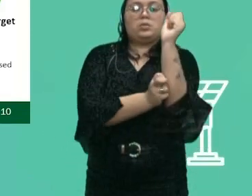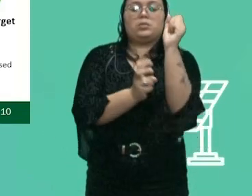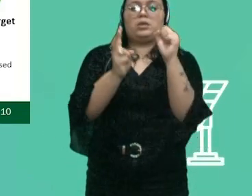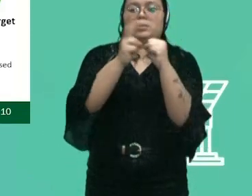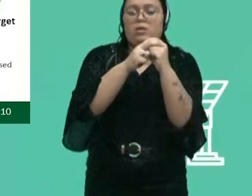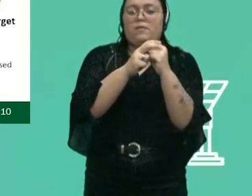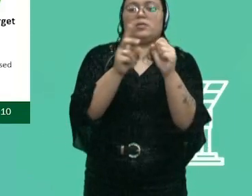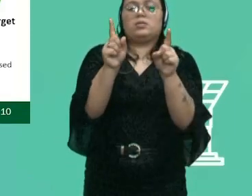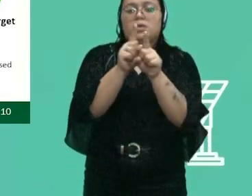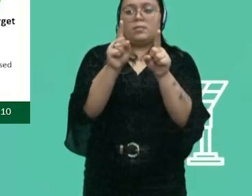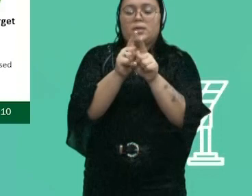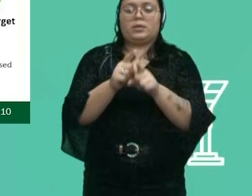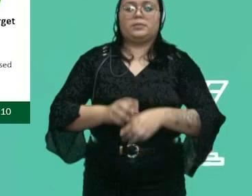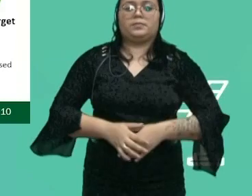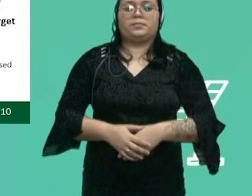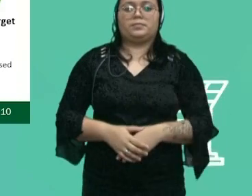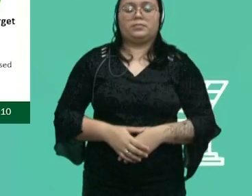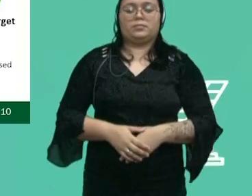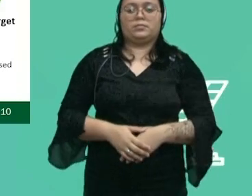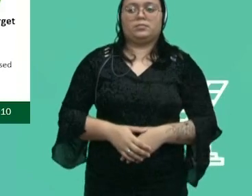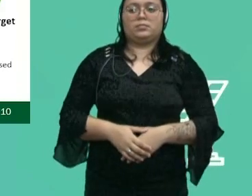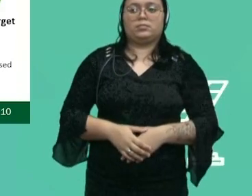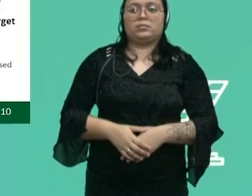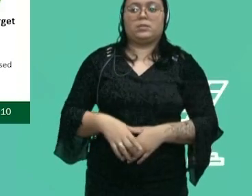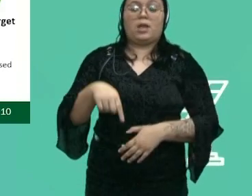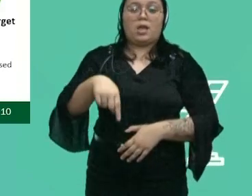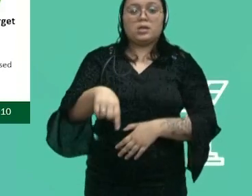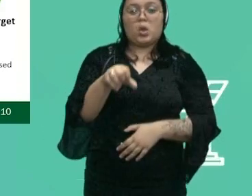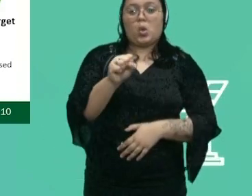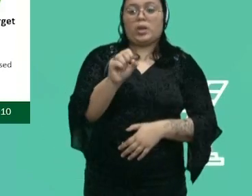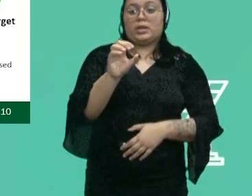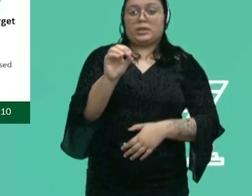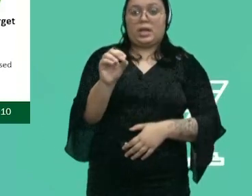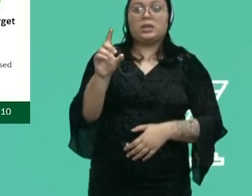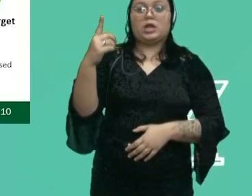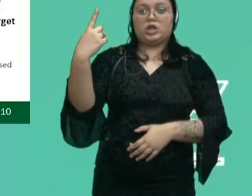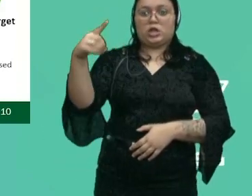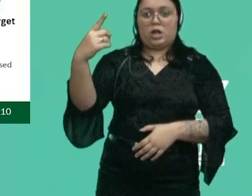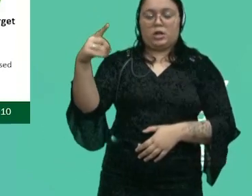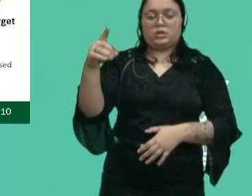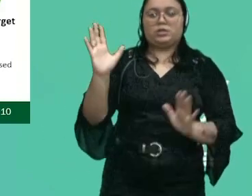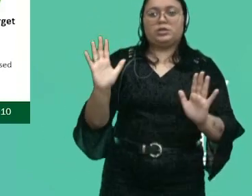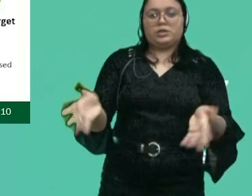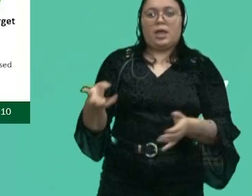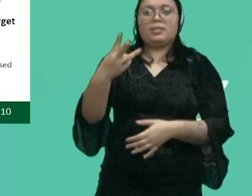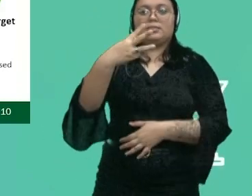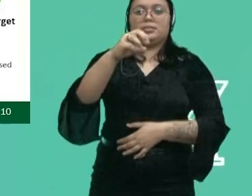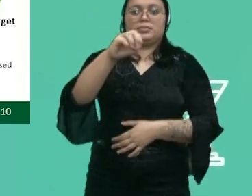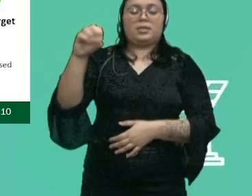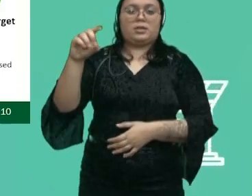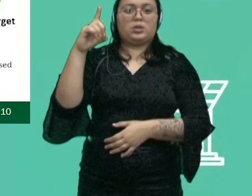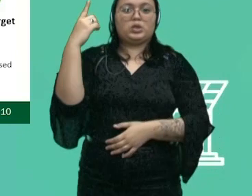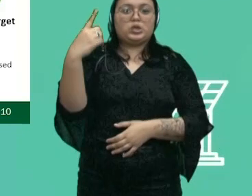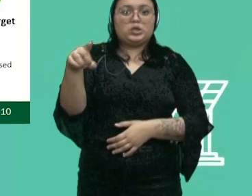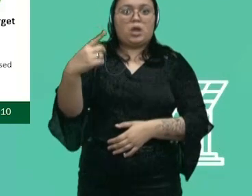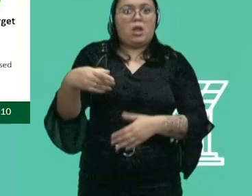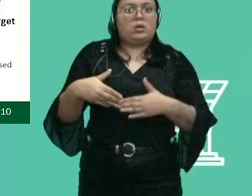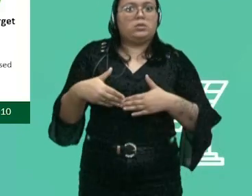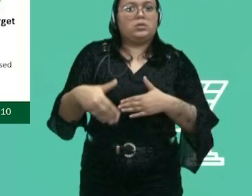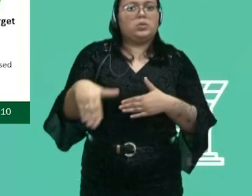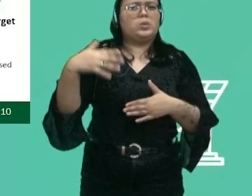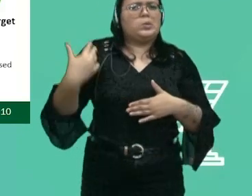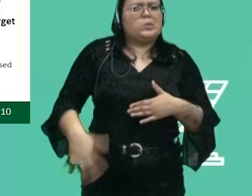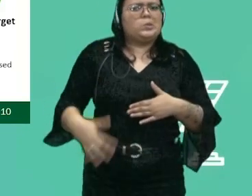duty trucks, need to be at $80. We're really at over $300. What the projection is in orange at